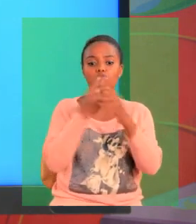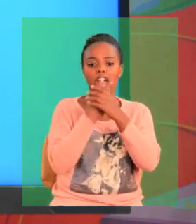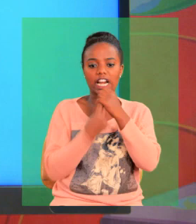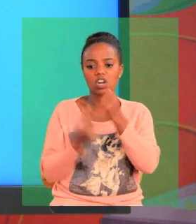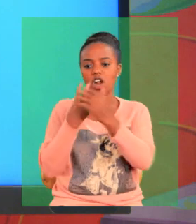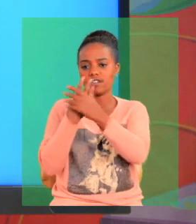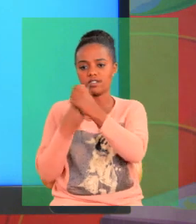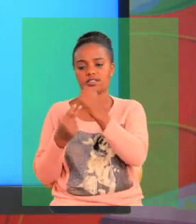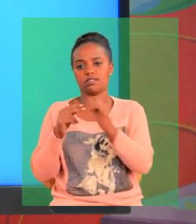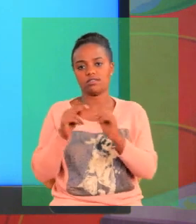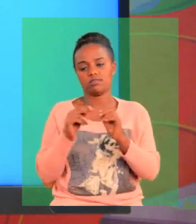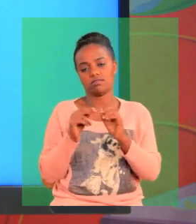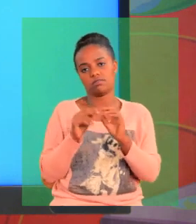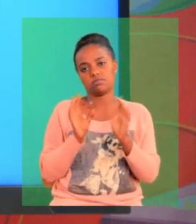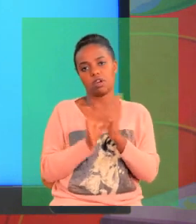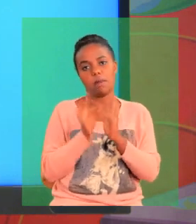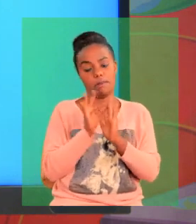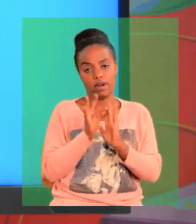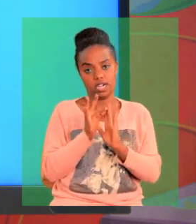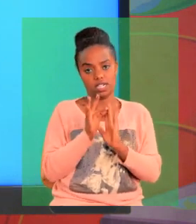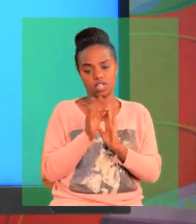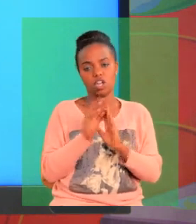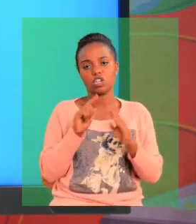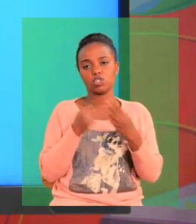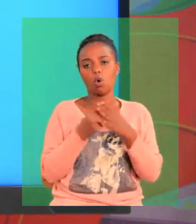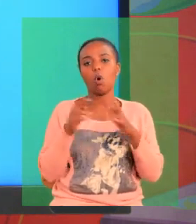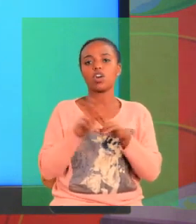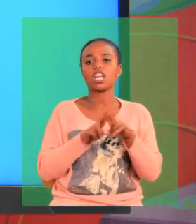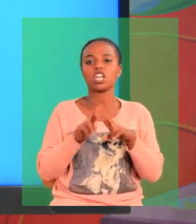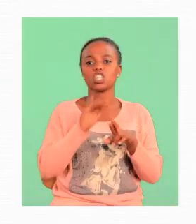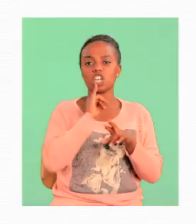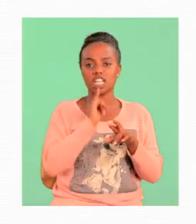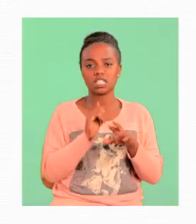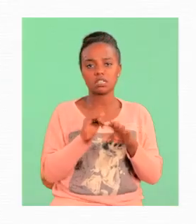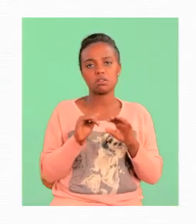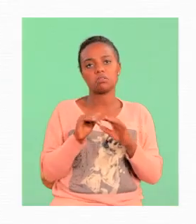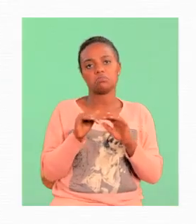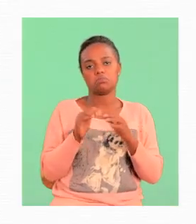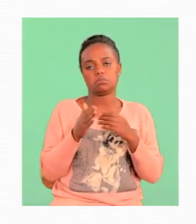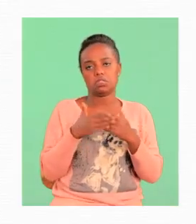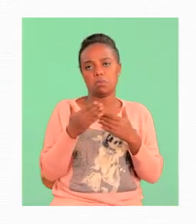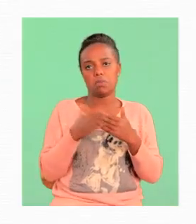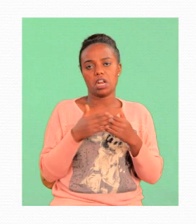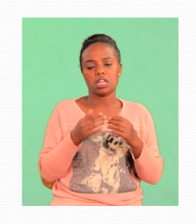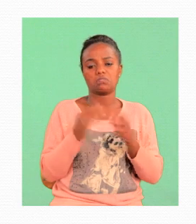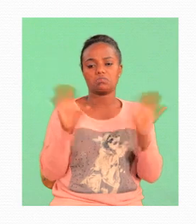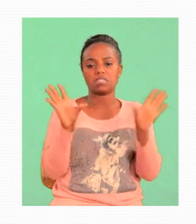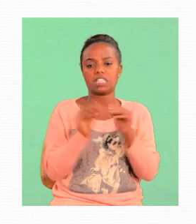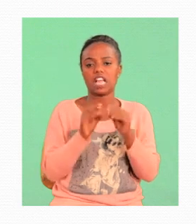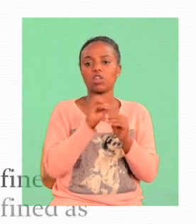pair numbers. Okay, so relation simply it is set of ordered pairs.